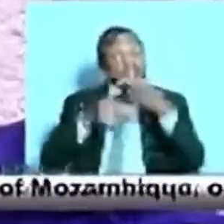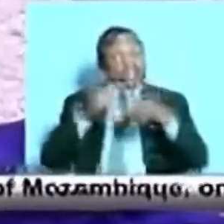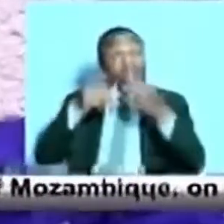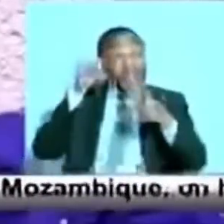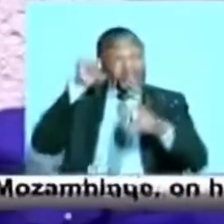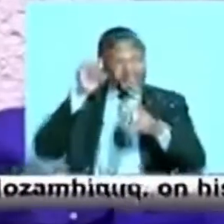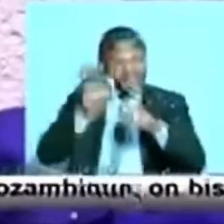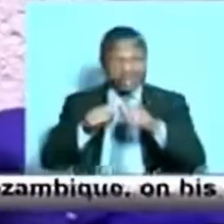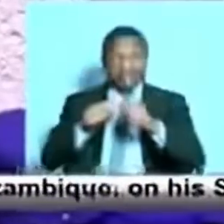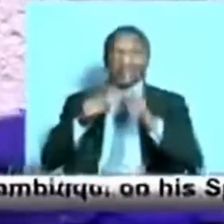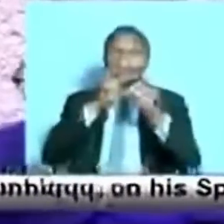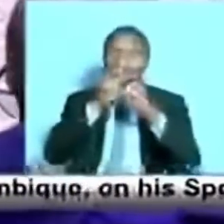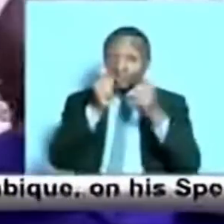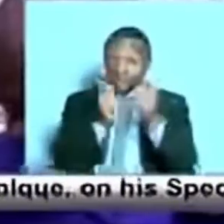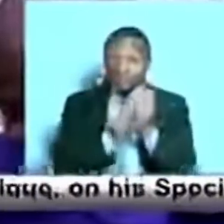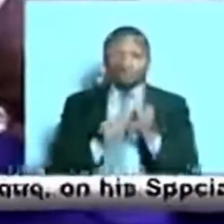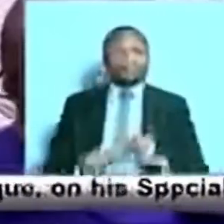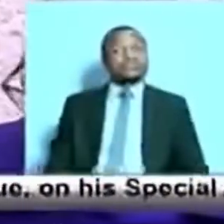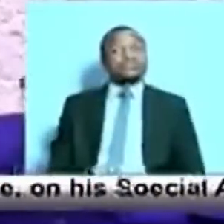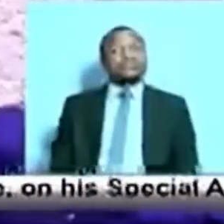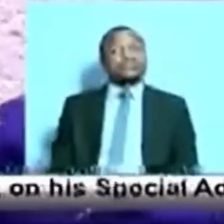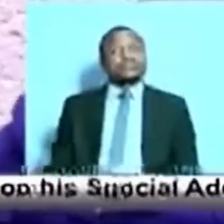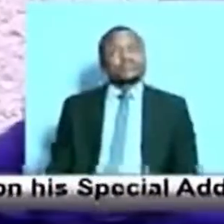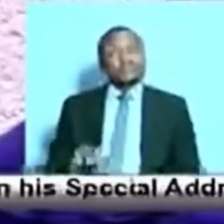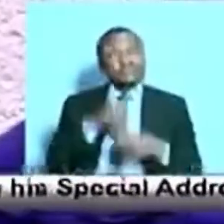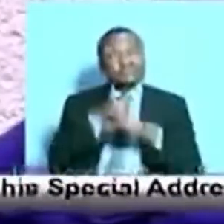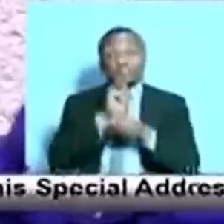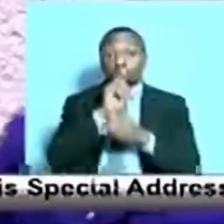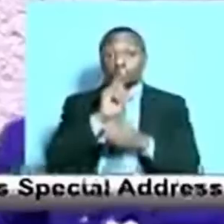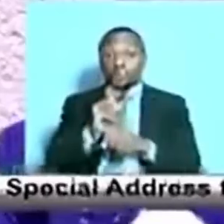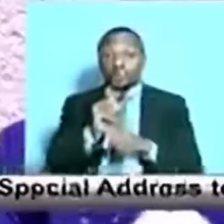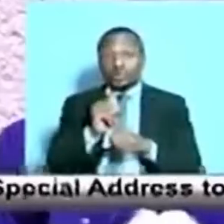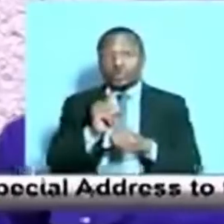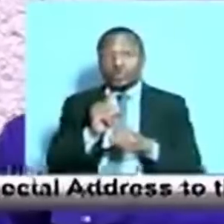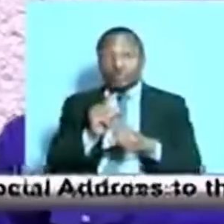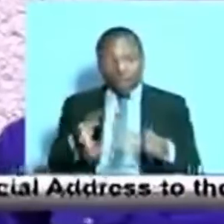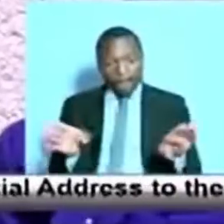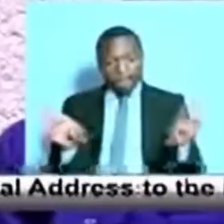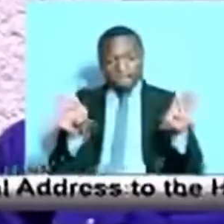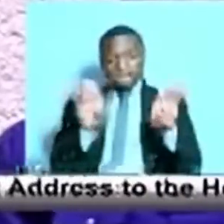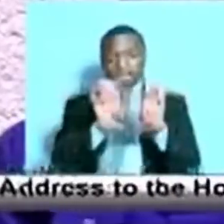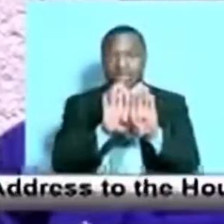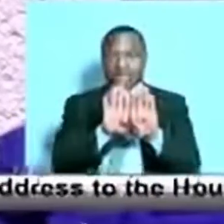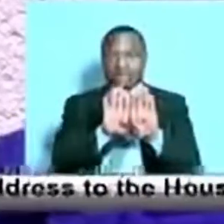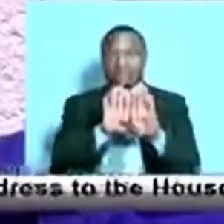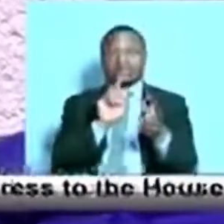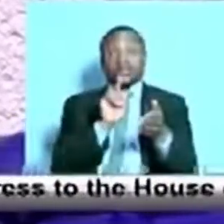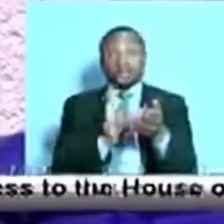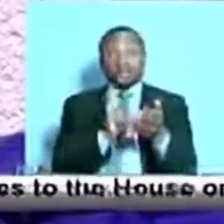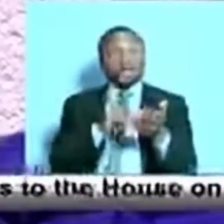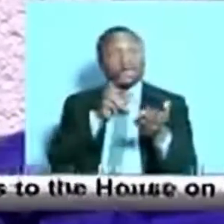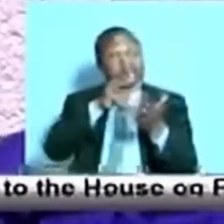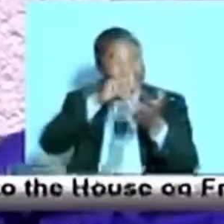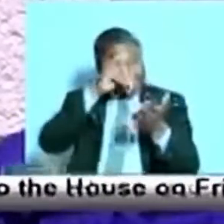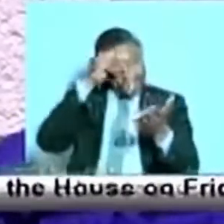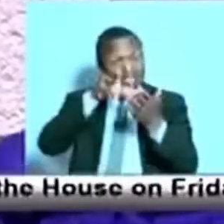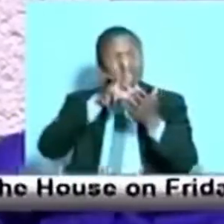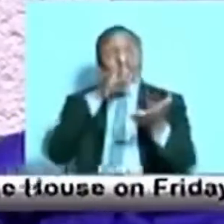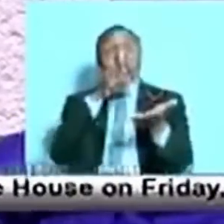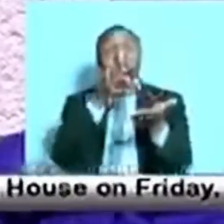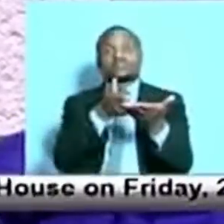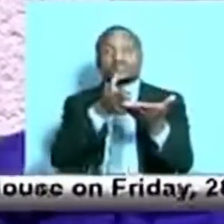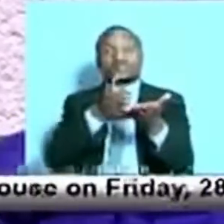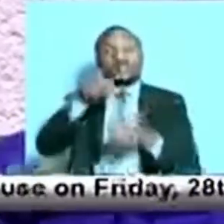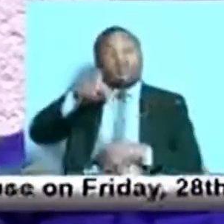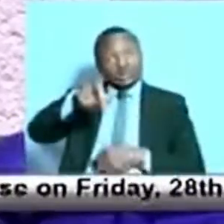deal where you talk about the deal to make sure that we seal the gap. And in learning from there, we